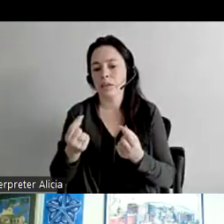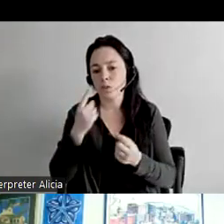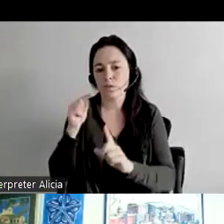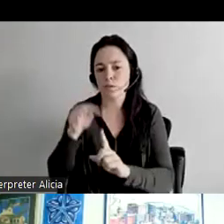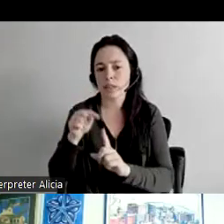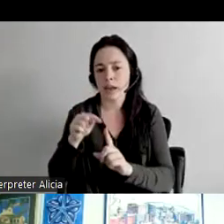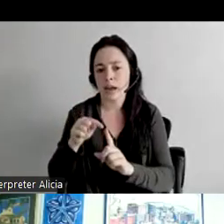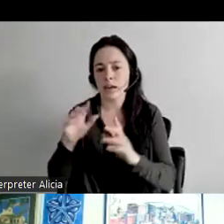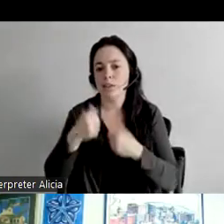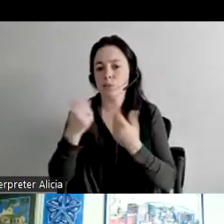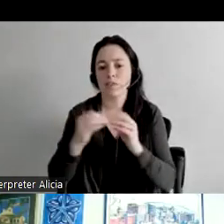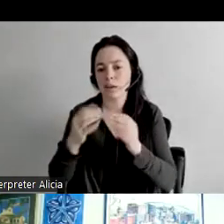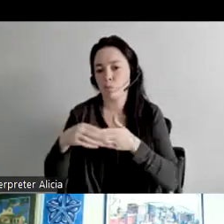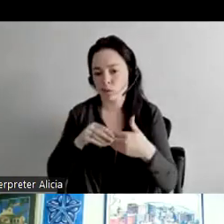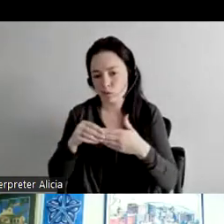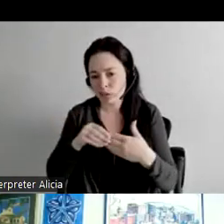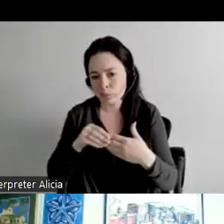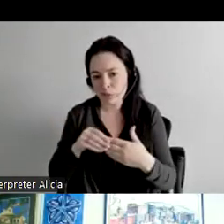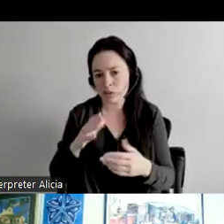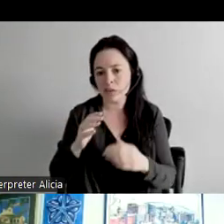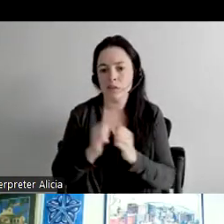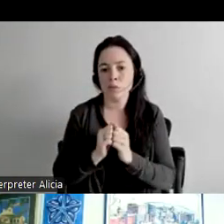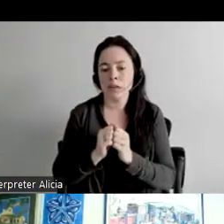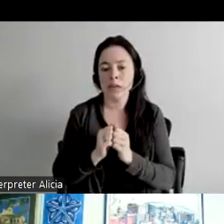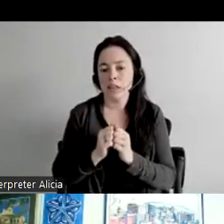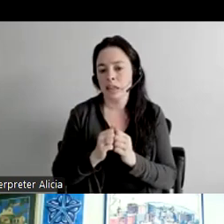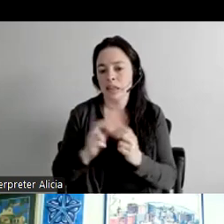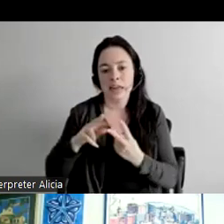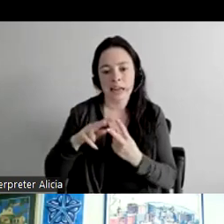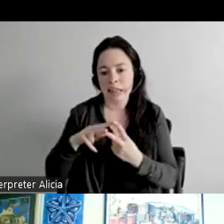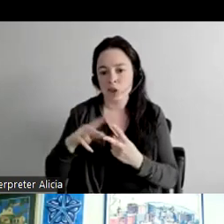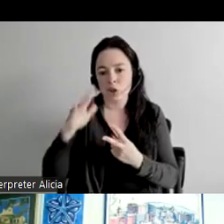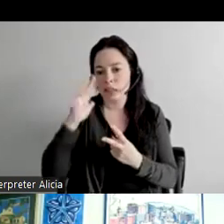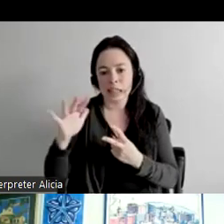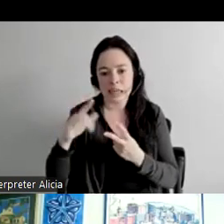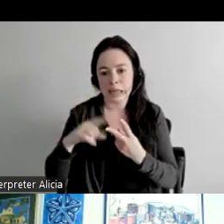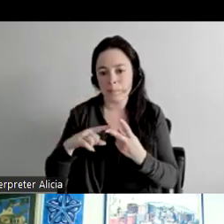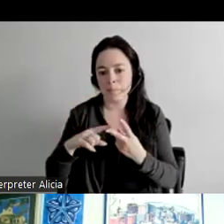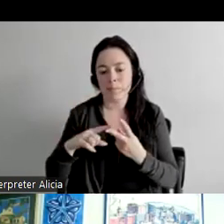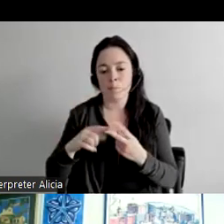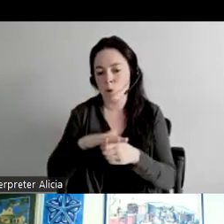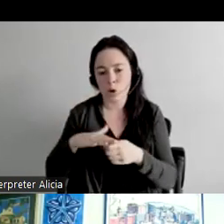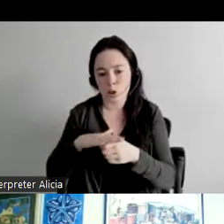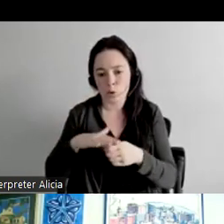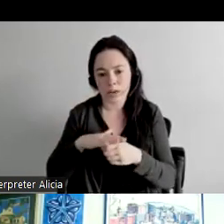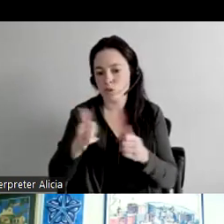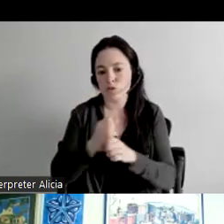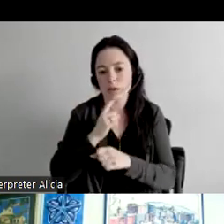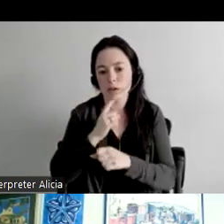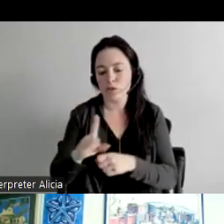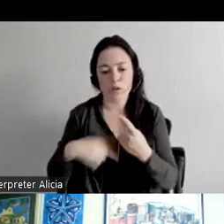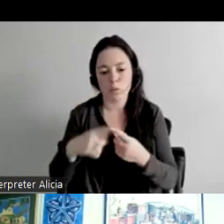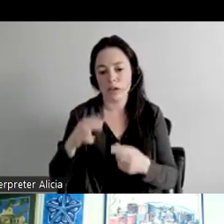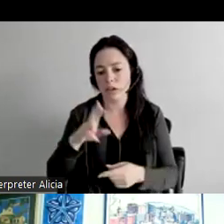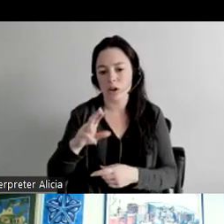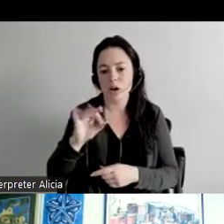is provide some flexibility on either theme or location, to make sure that when the RFP